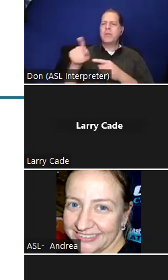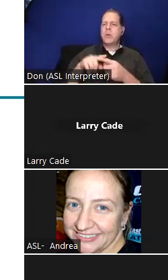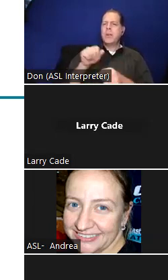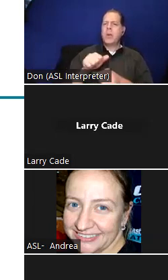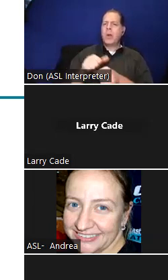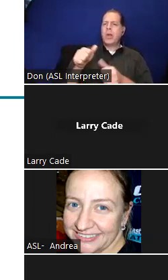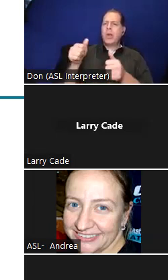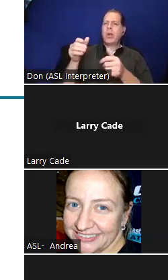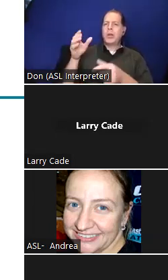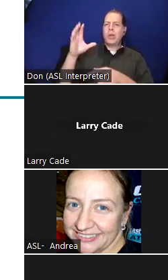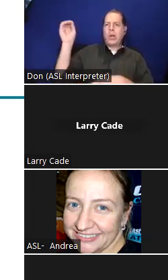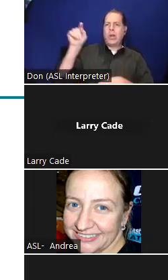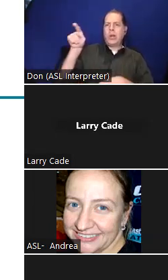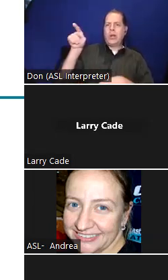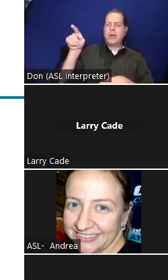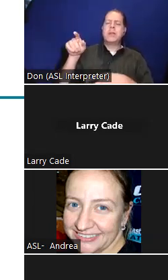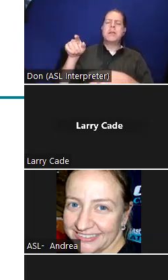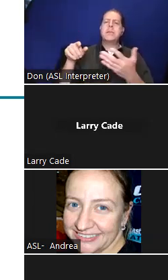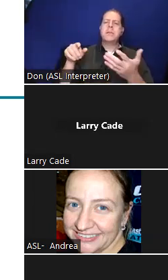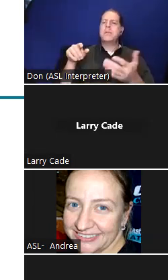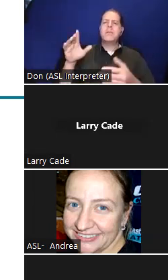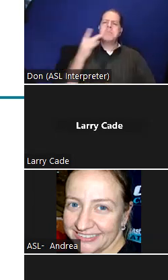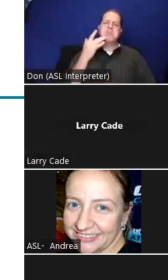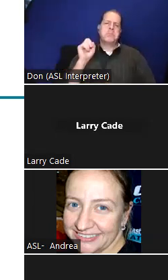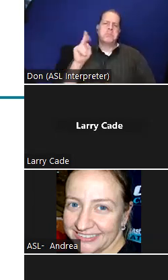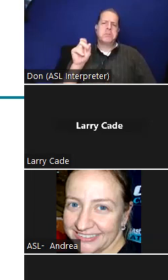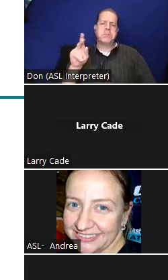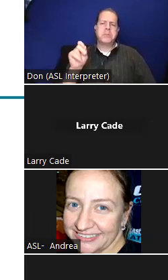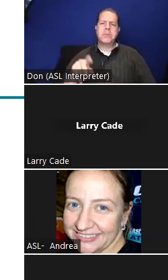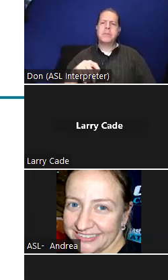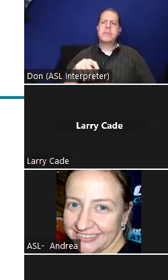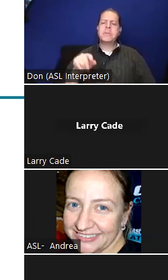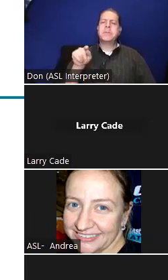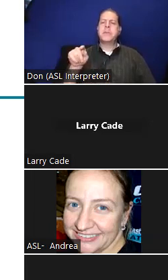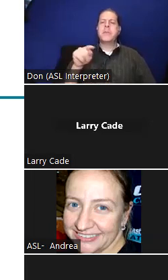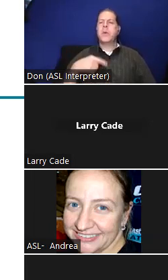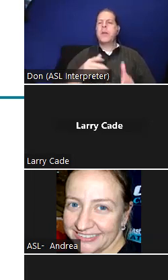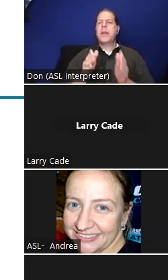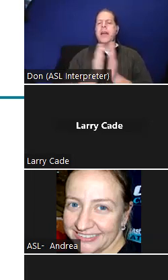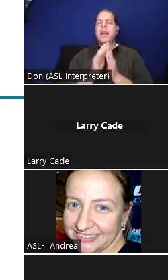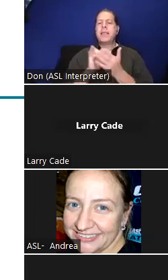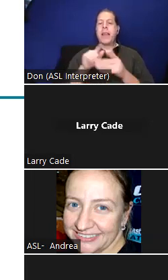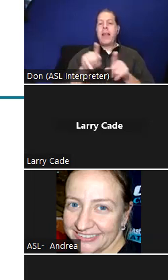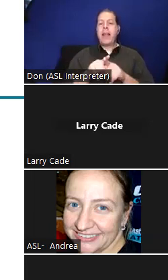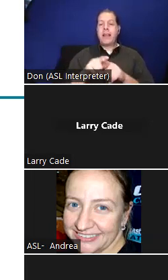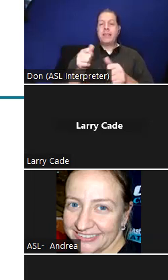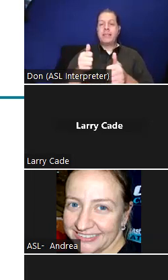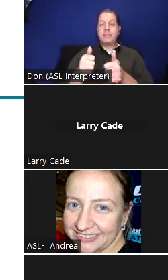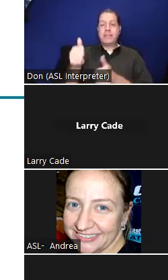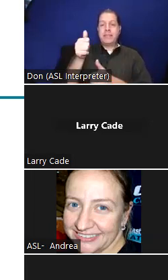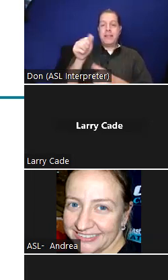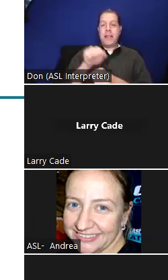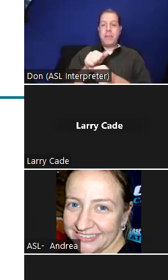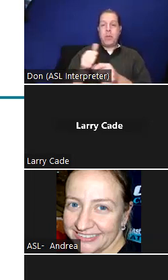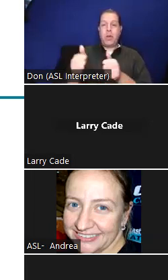employers prefer to collect them. That's perfectly okay. We just ask that as the employers, you guys submit those